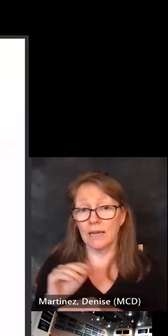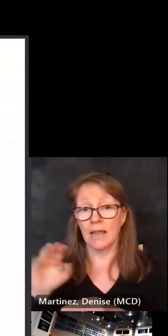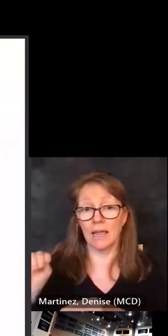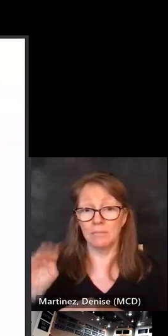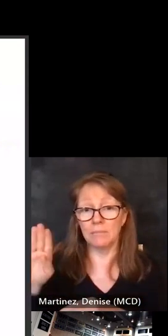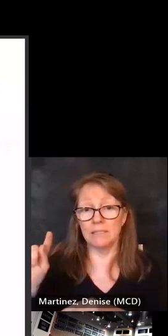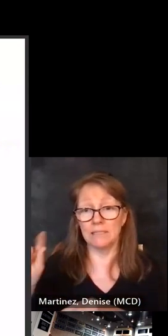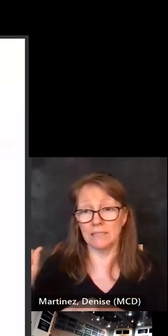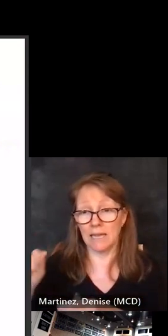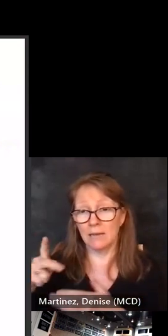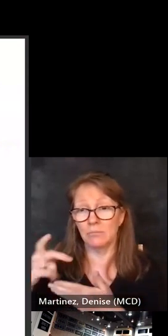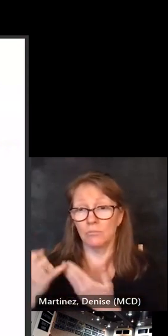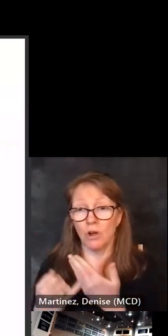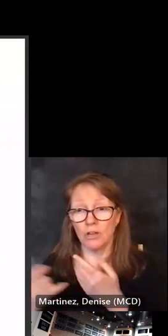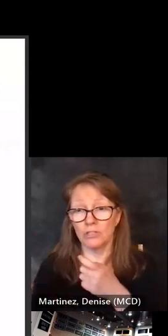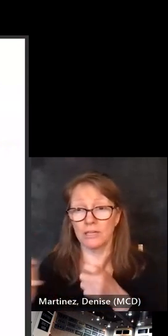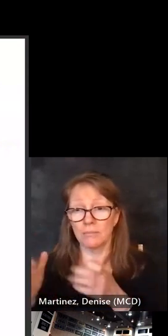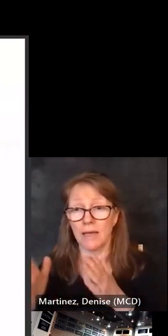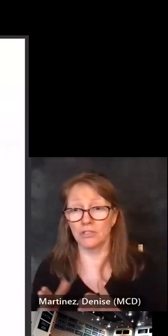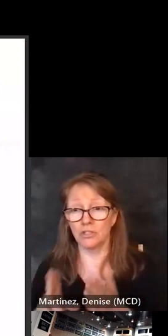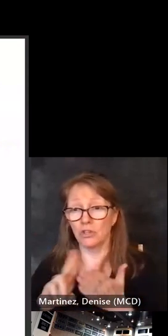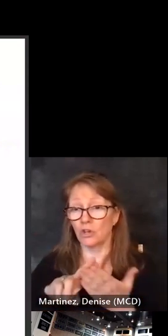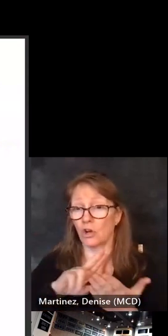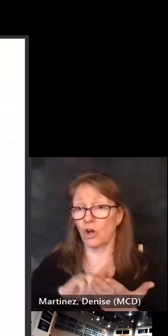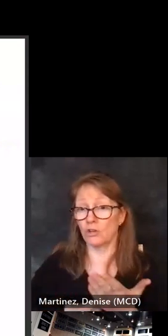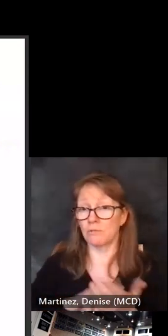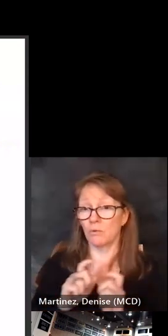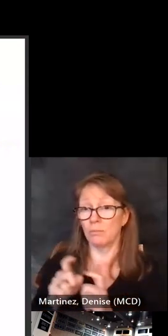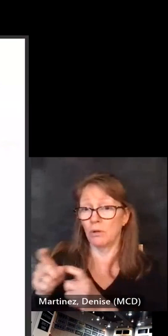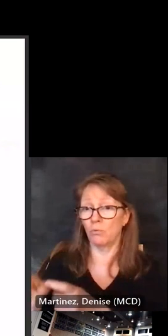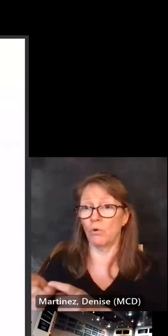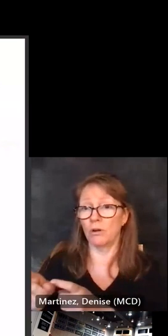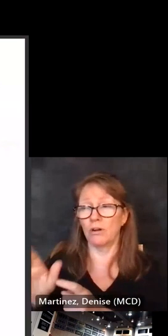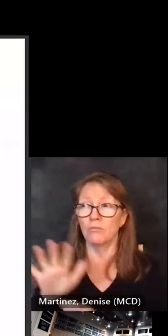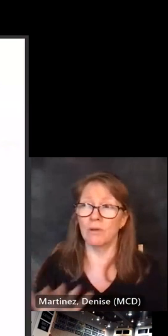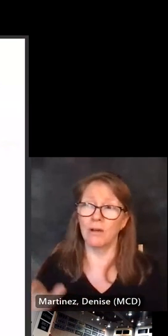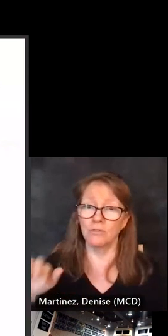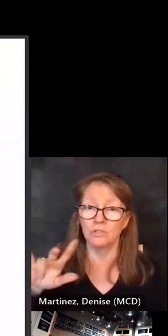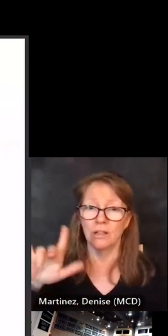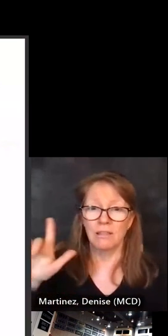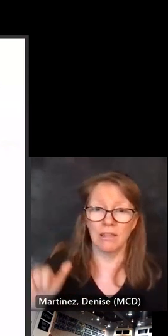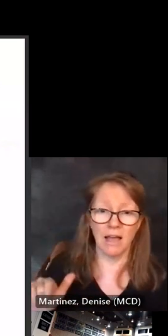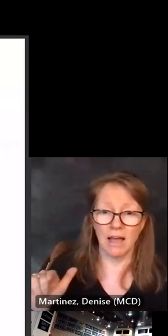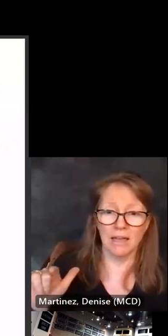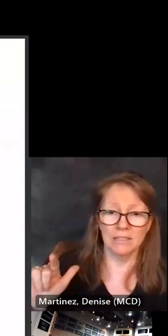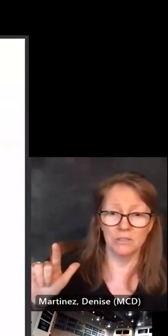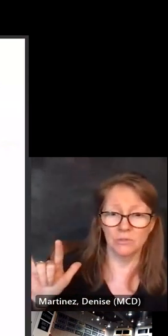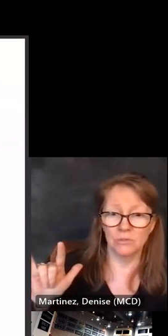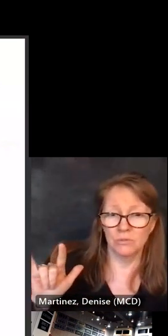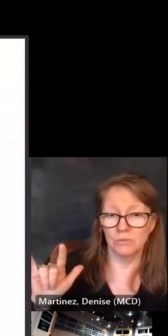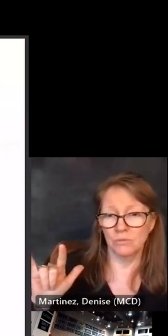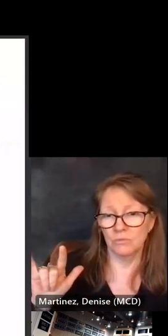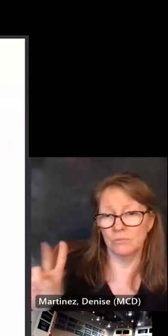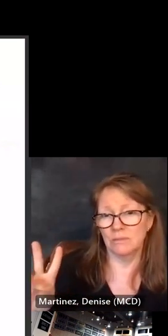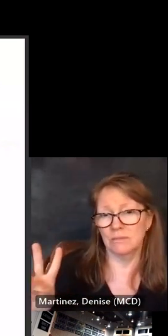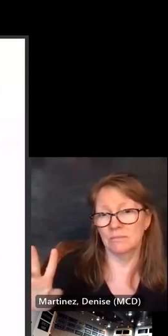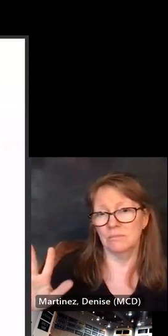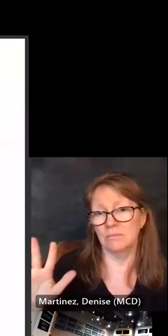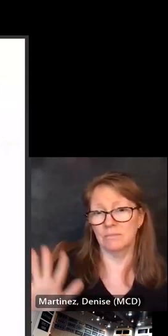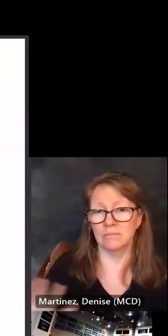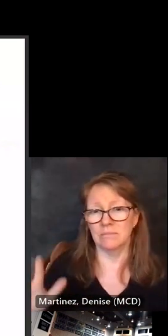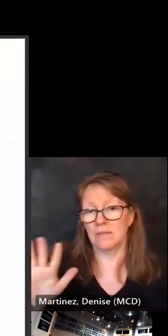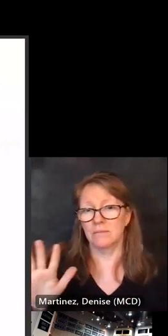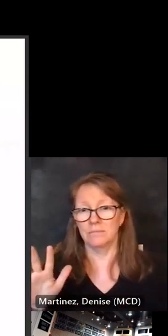stage. That contract should be awarded at the July 27th board meeting, and that process will probably be a couple of years